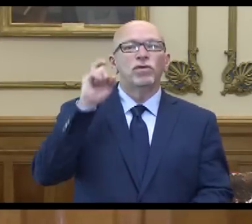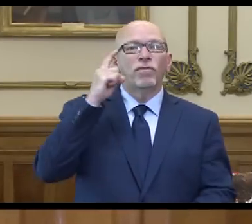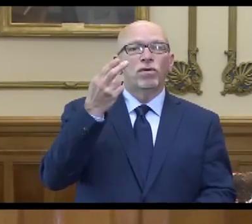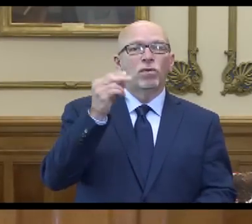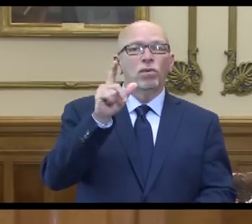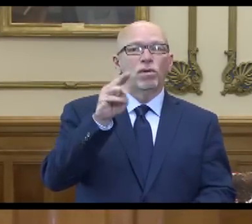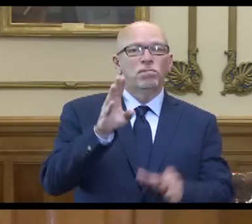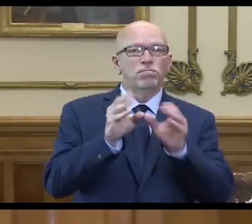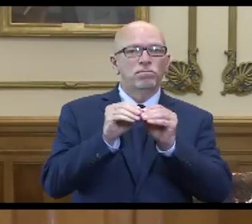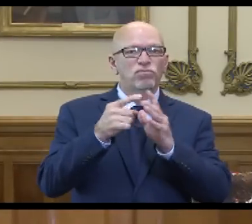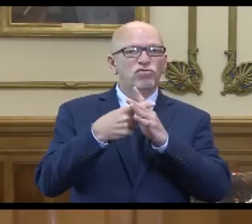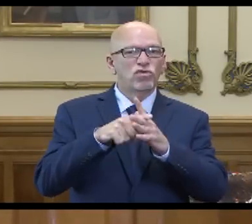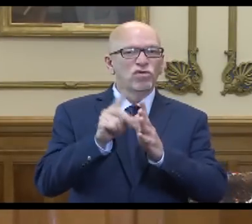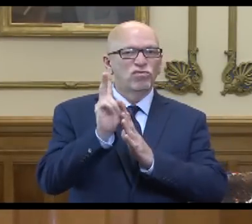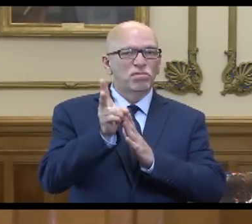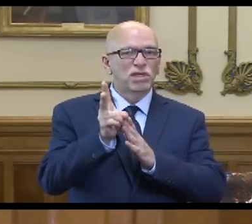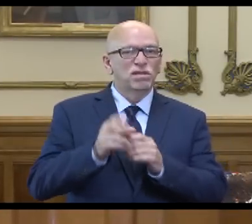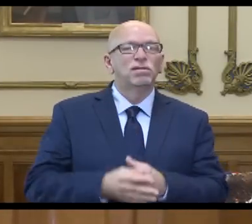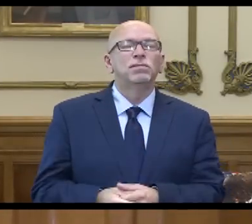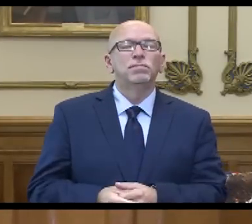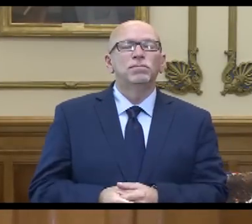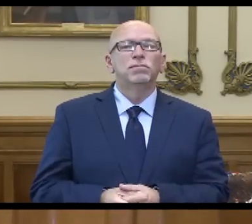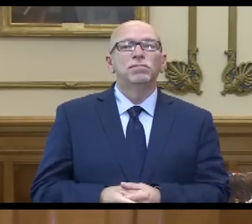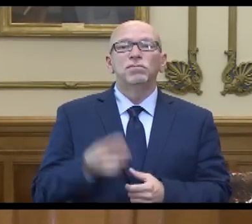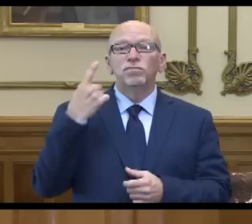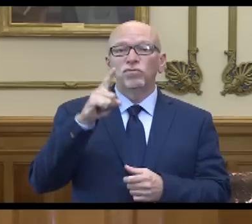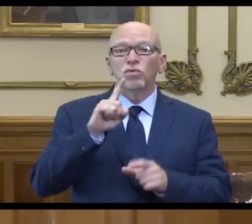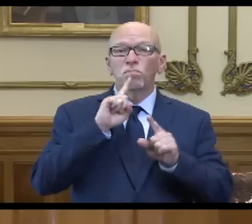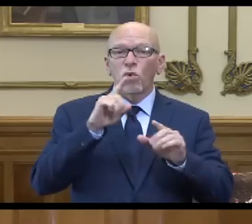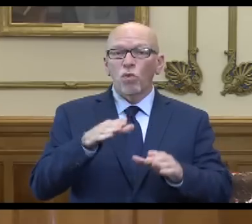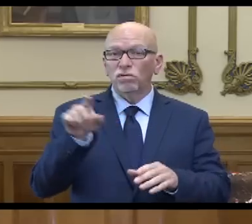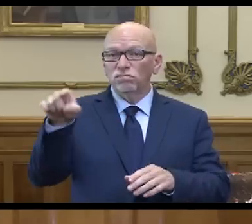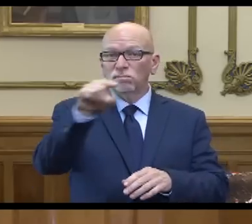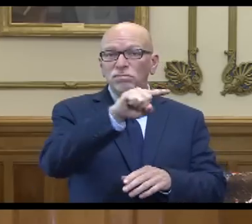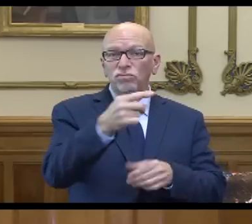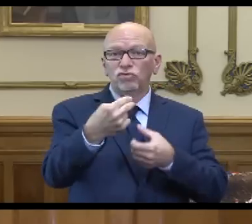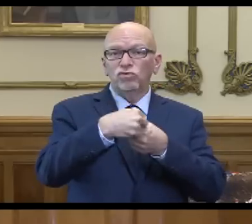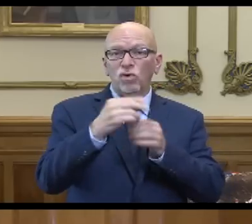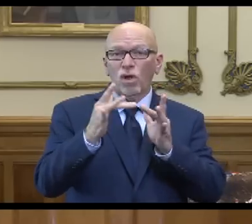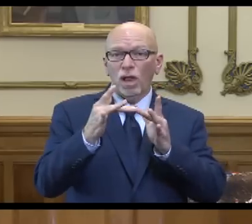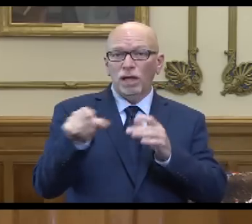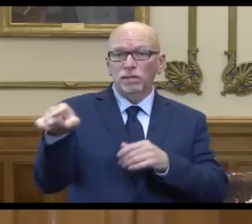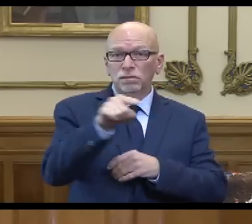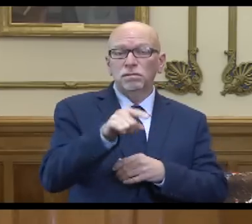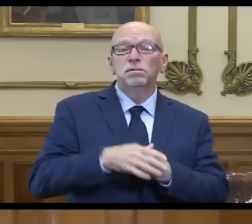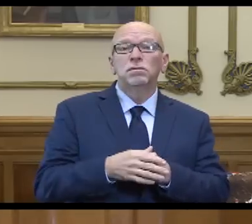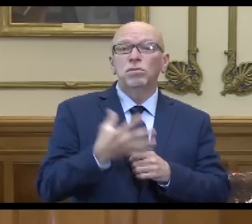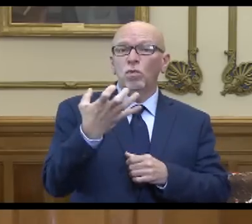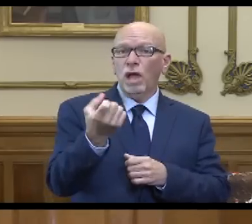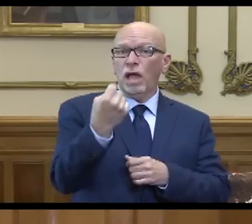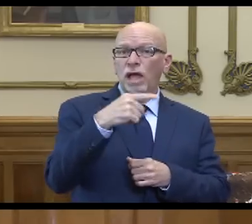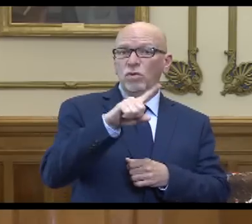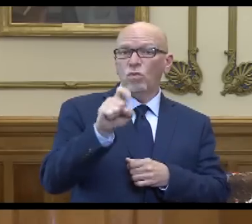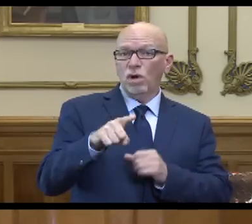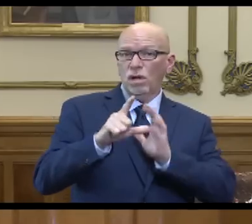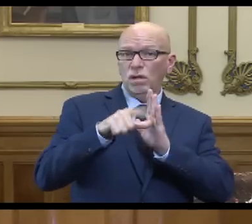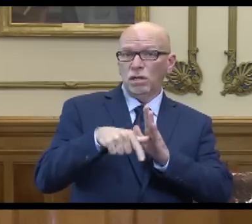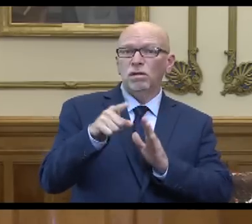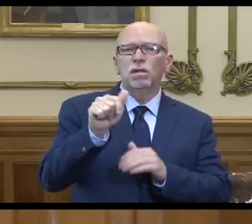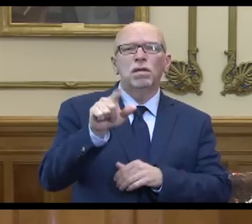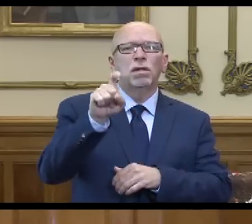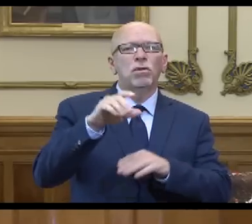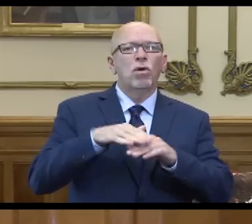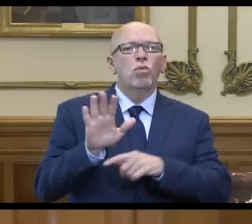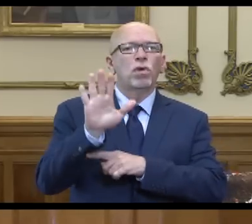Governor Holcomb's briefing will begin in 2 minutes. For the journalists joining us in the digital press room, if you'd like to ask a question, you can